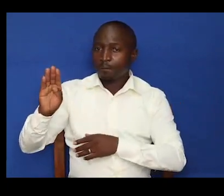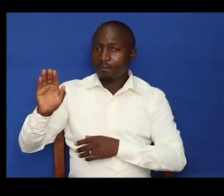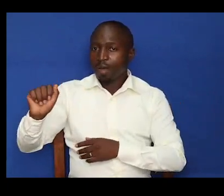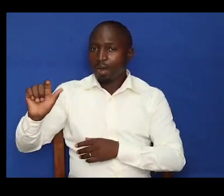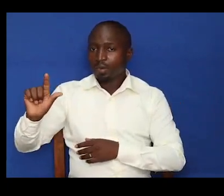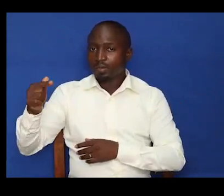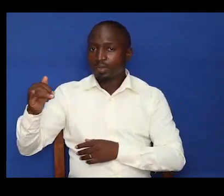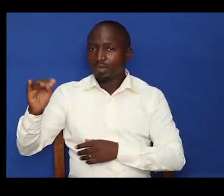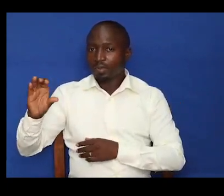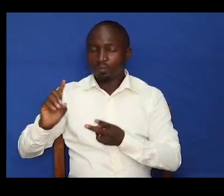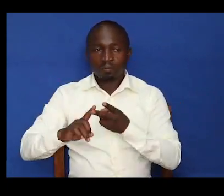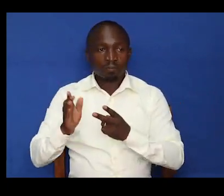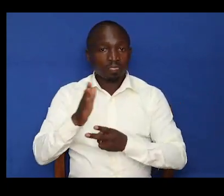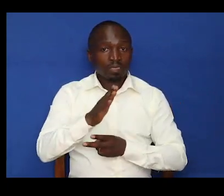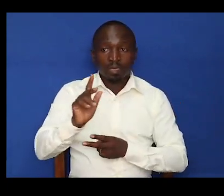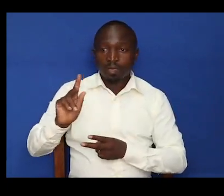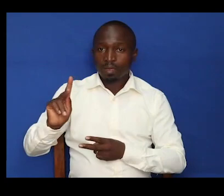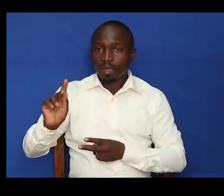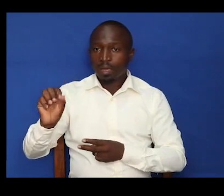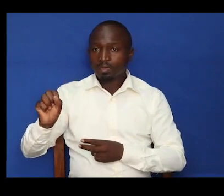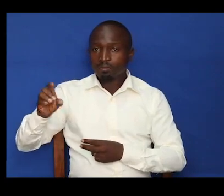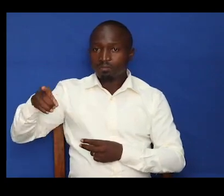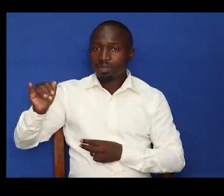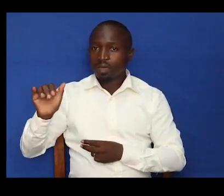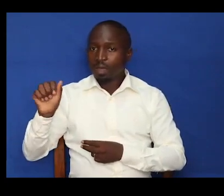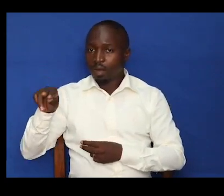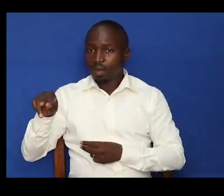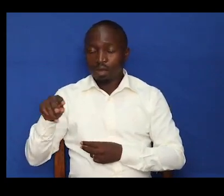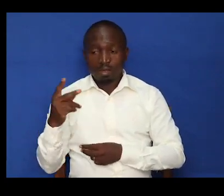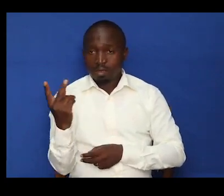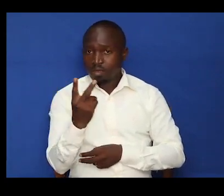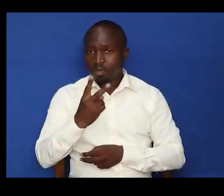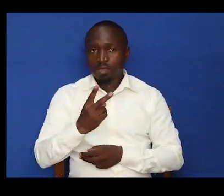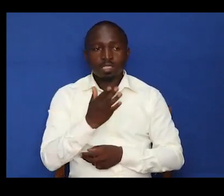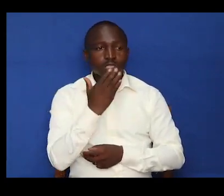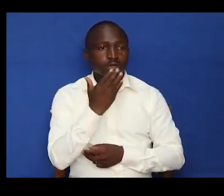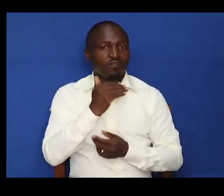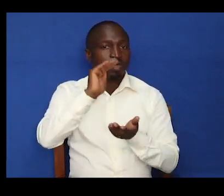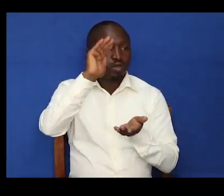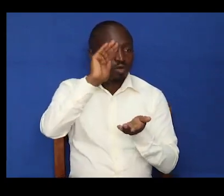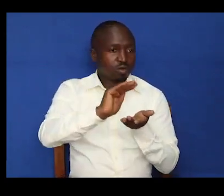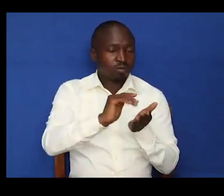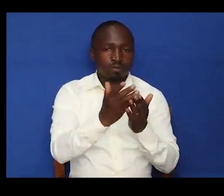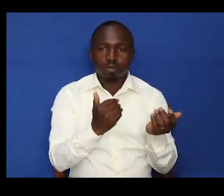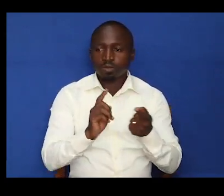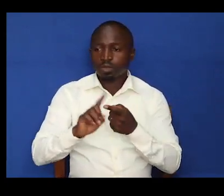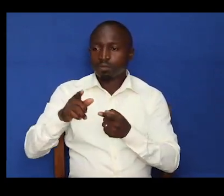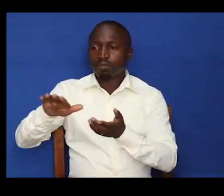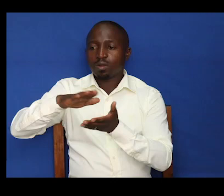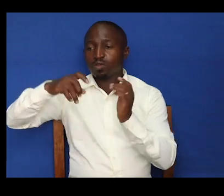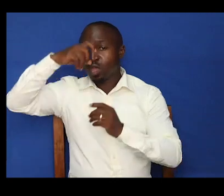Caspian Sea. The two have low salinity because of being located in regions of